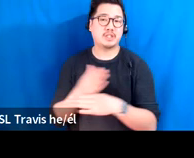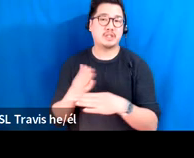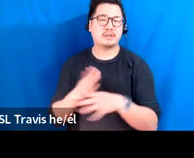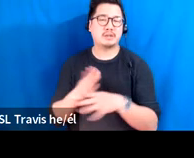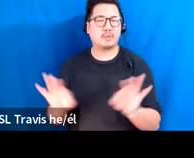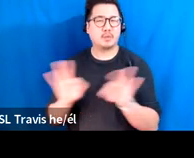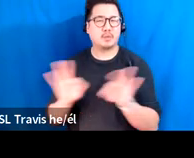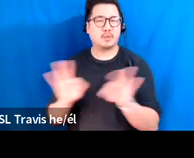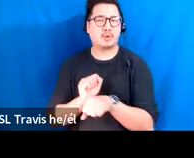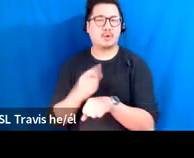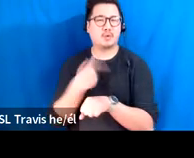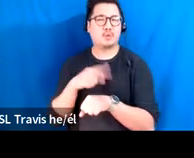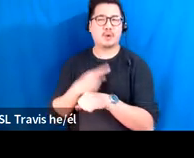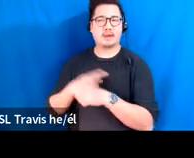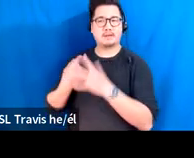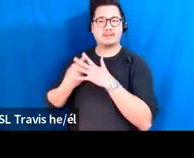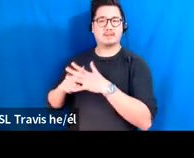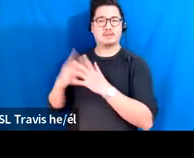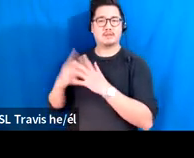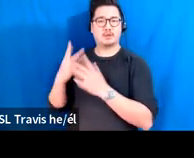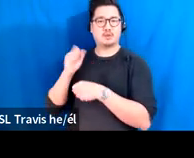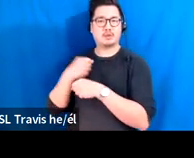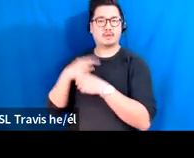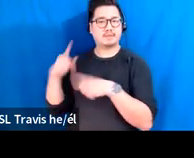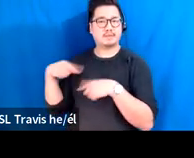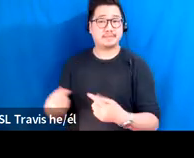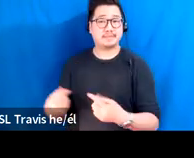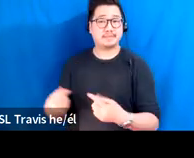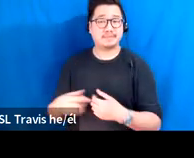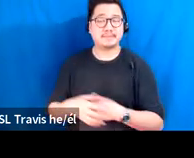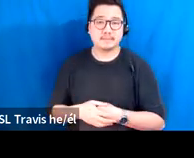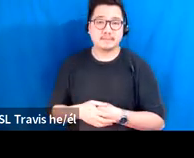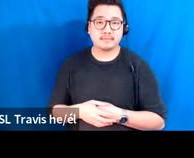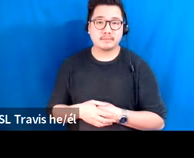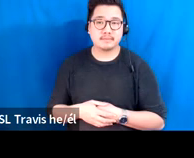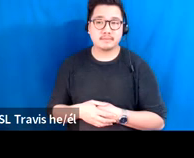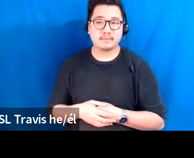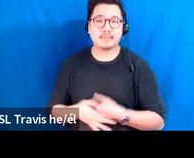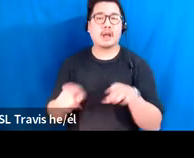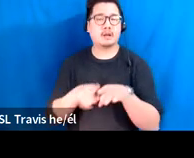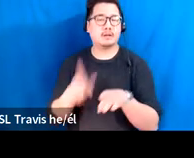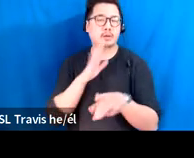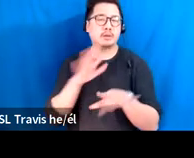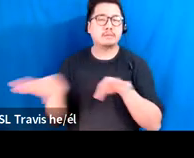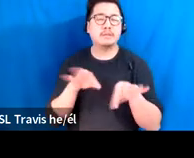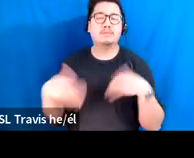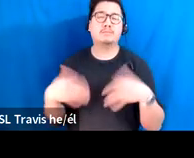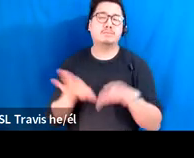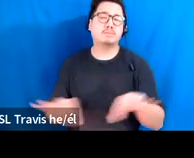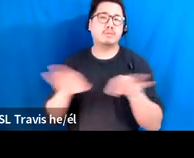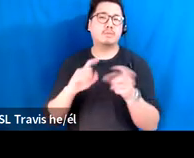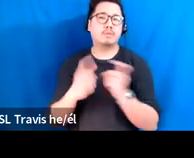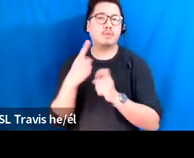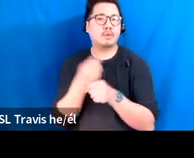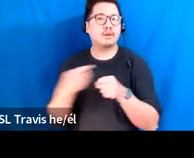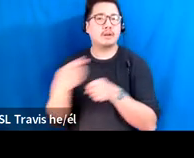commenced during the past two years and also necessary changes for next year that outline our immediate next